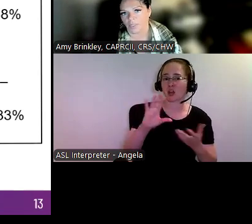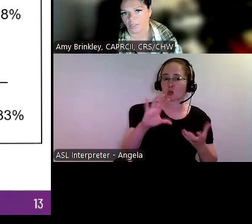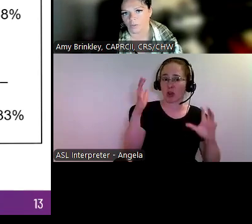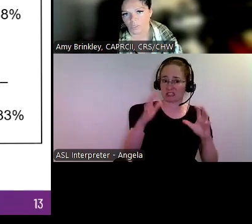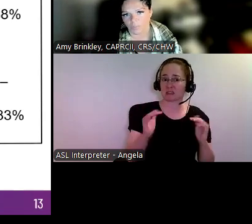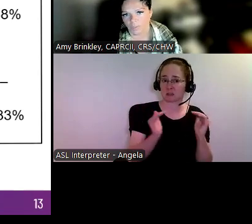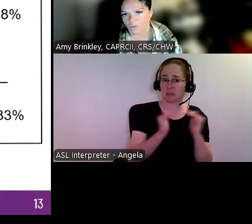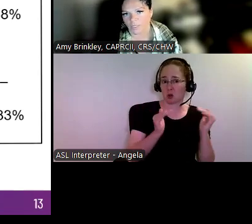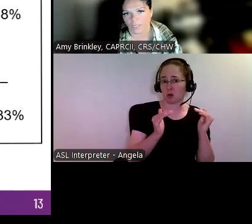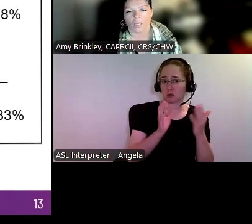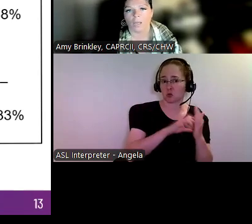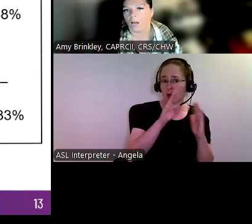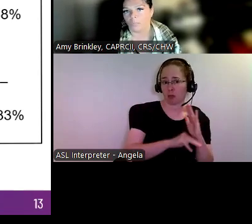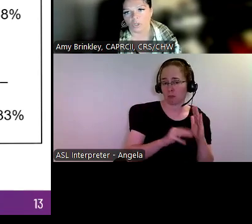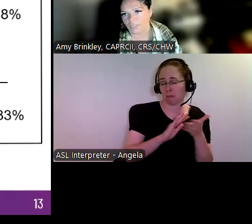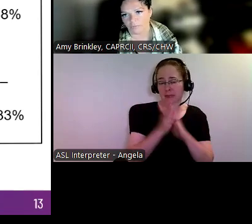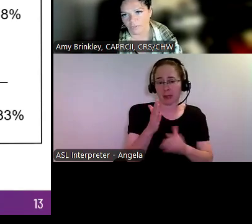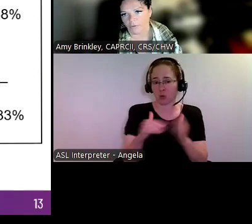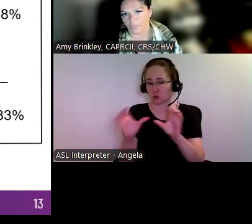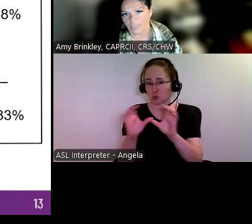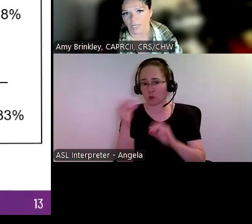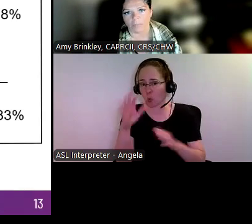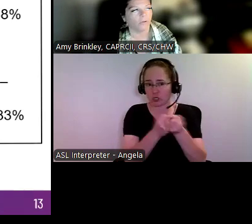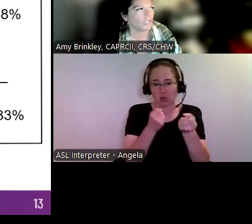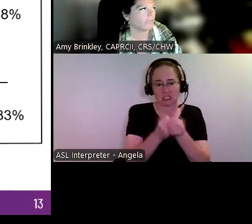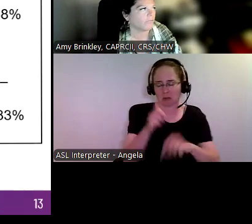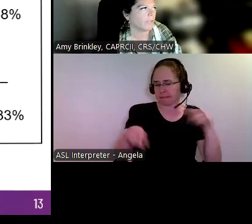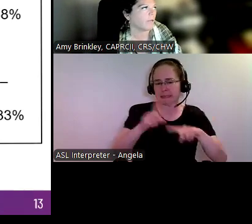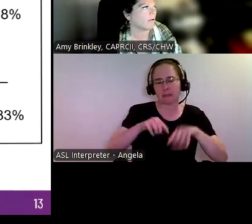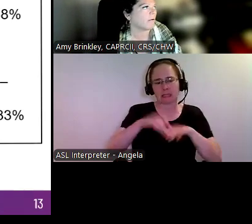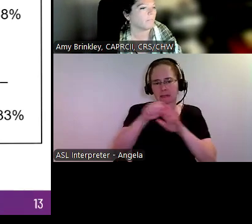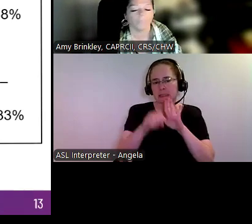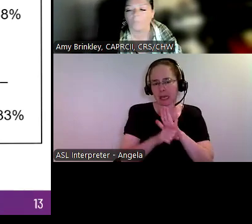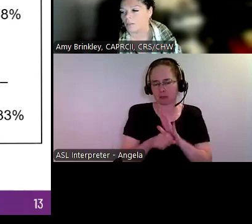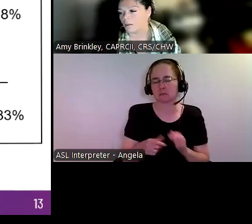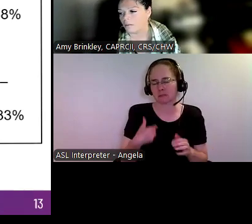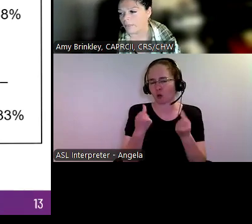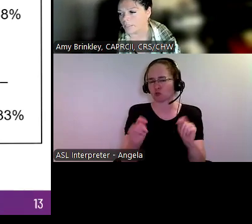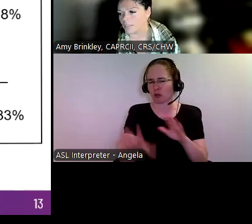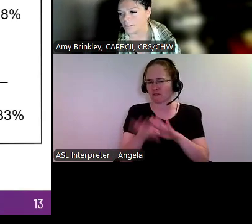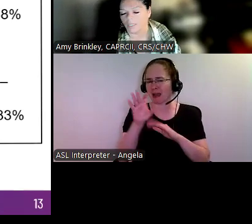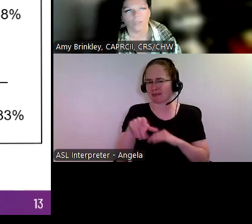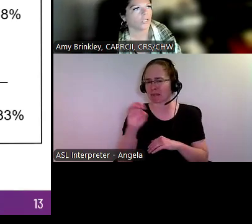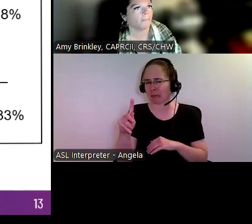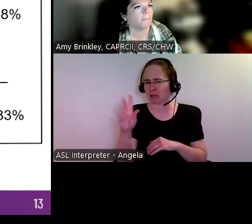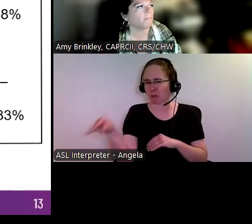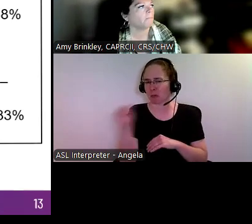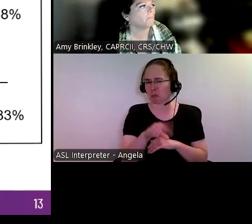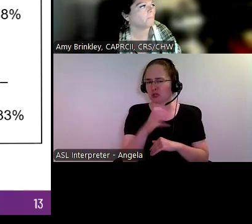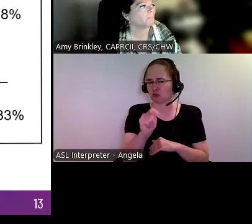ended up being an endorsement training looks different in every state. But I'll try to find that link and I'll stick it in the